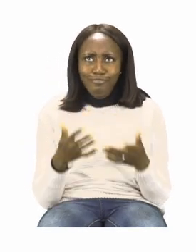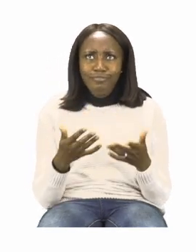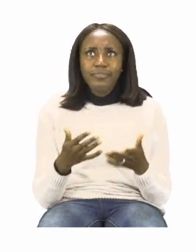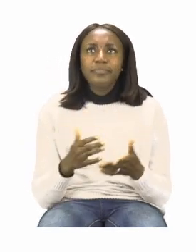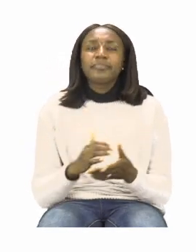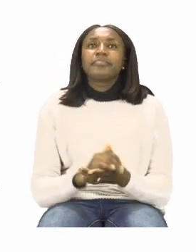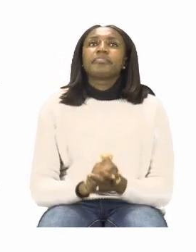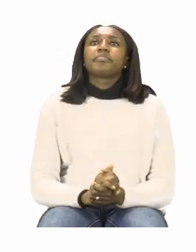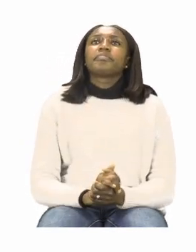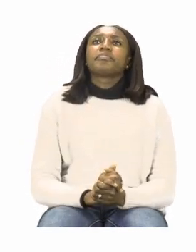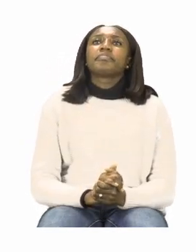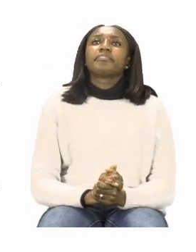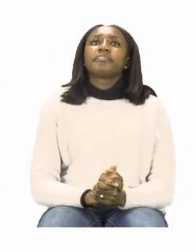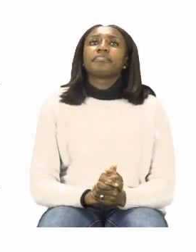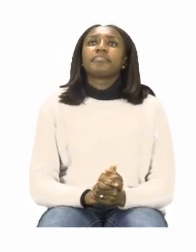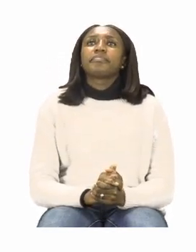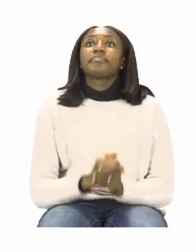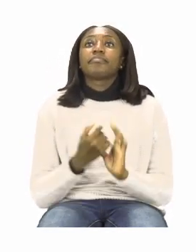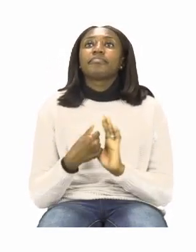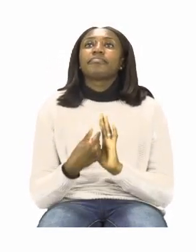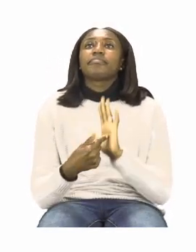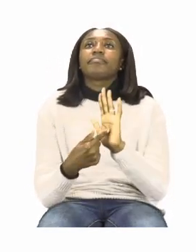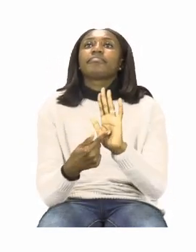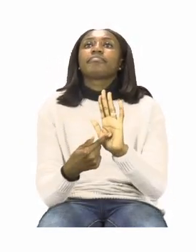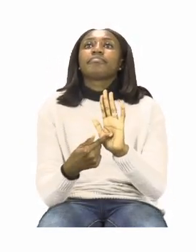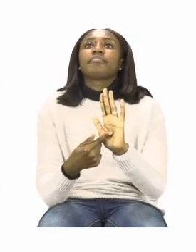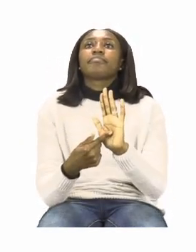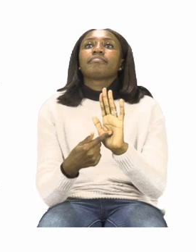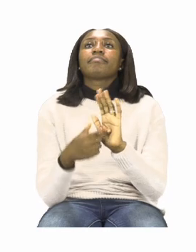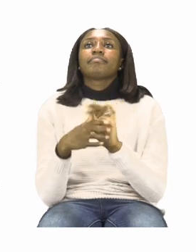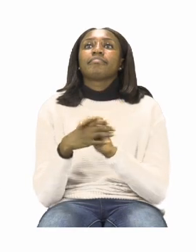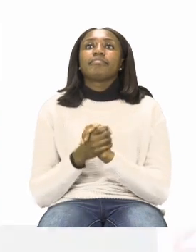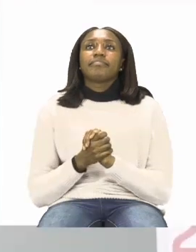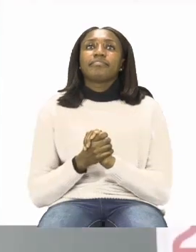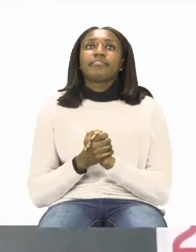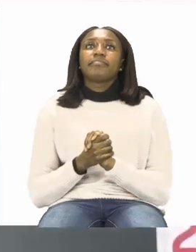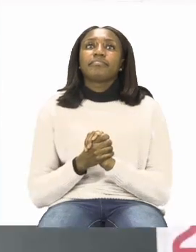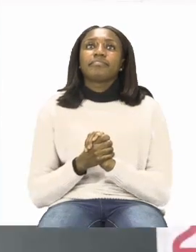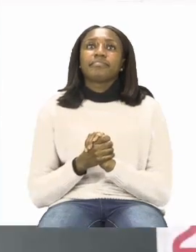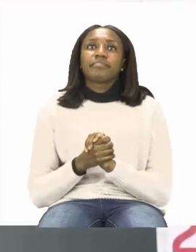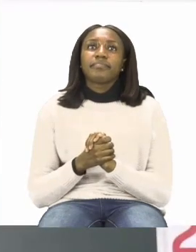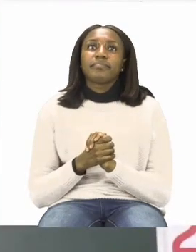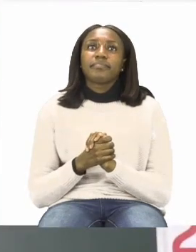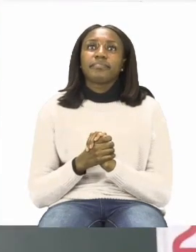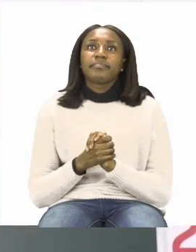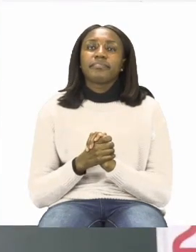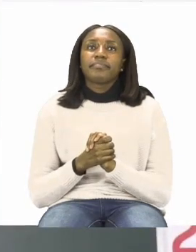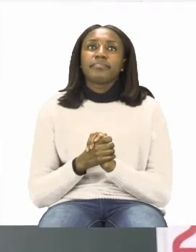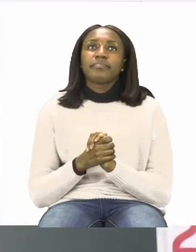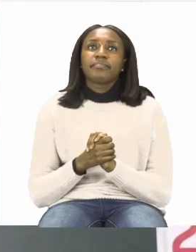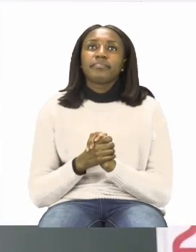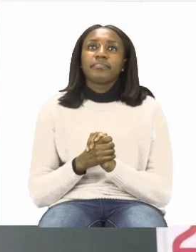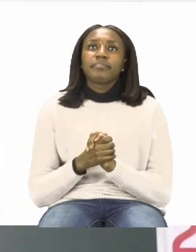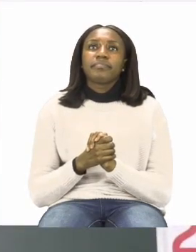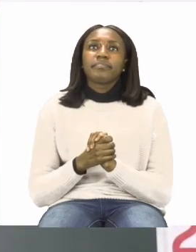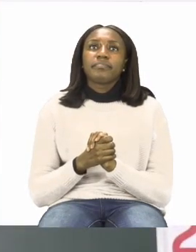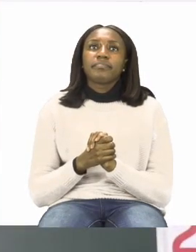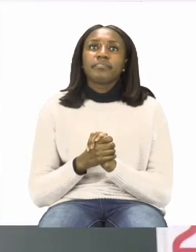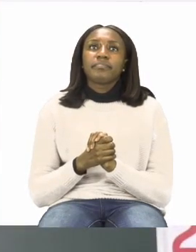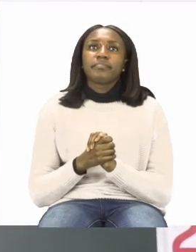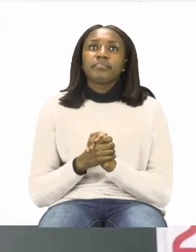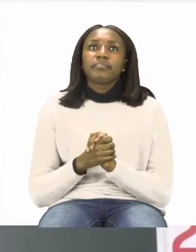have written the first example on the board for you. I am going to do the